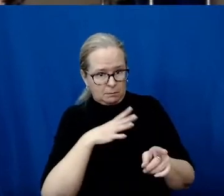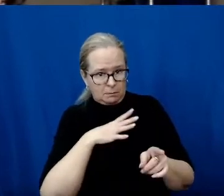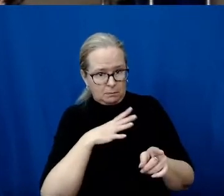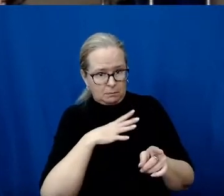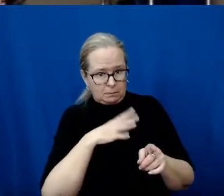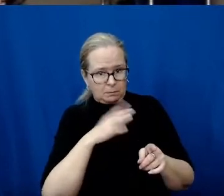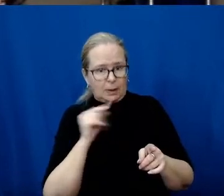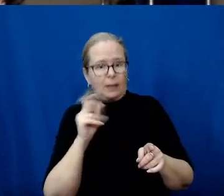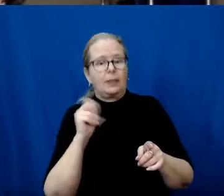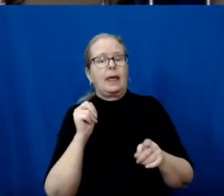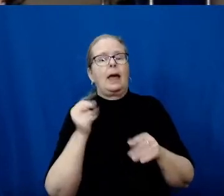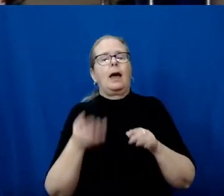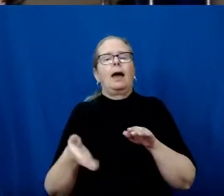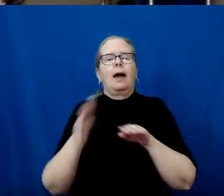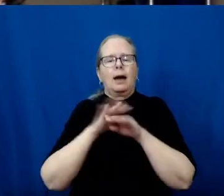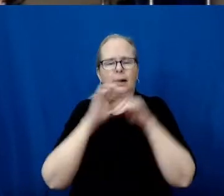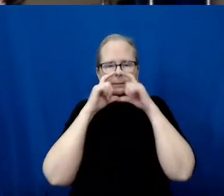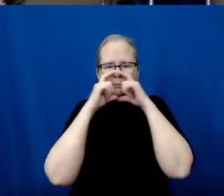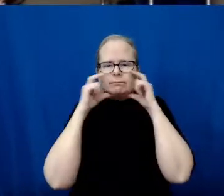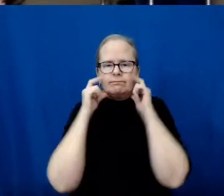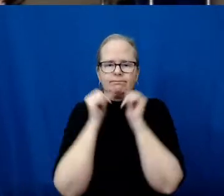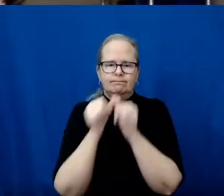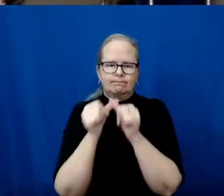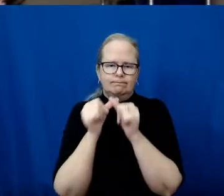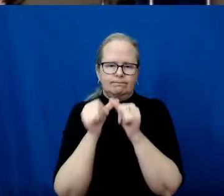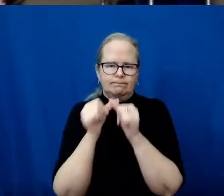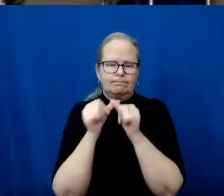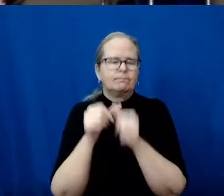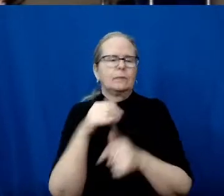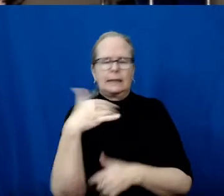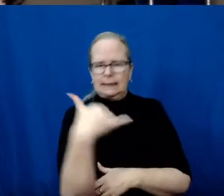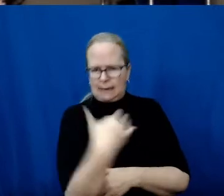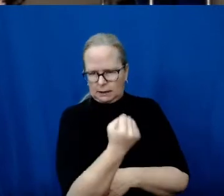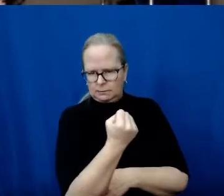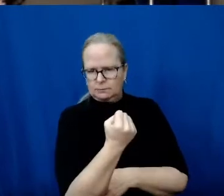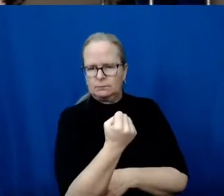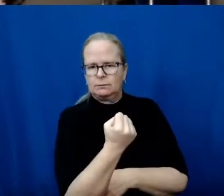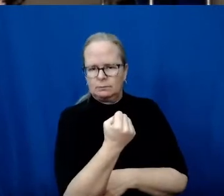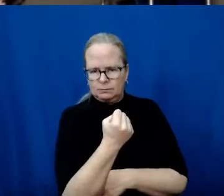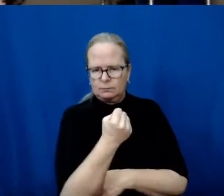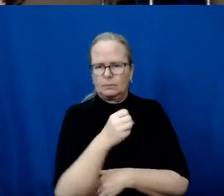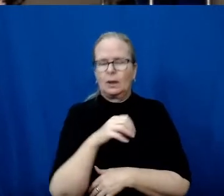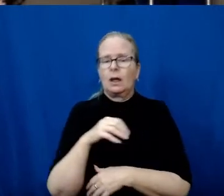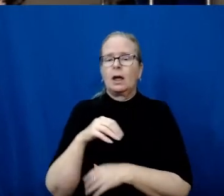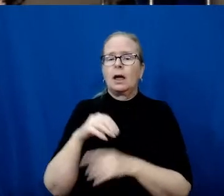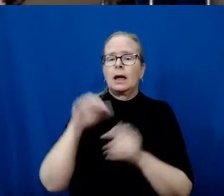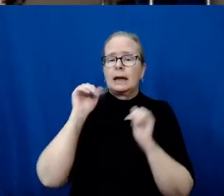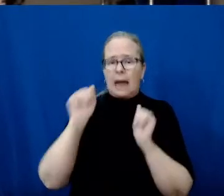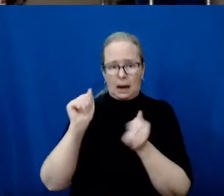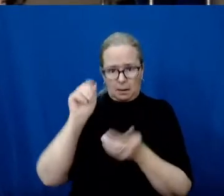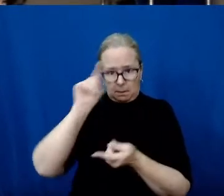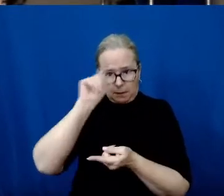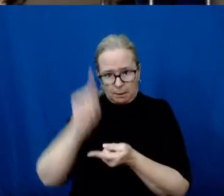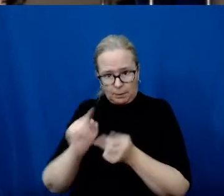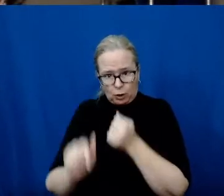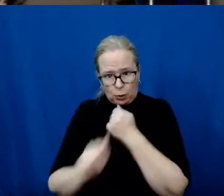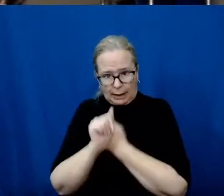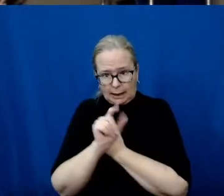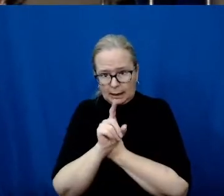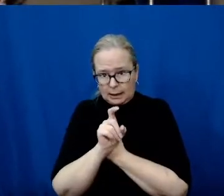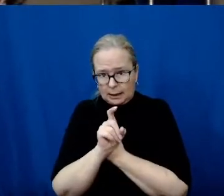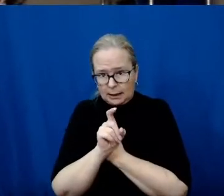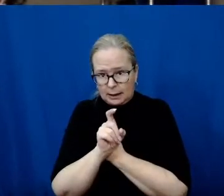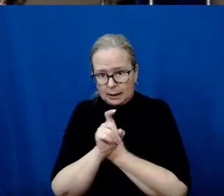and I could mitigate the risk with some of those layers to the folks in